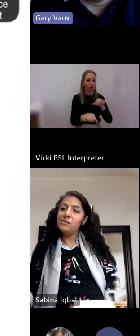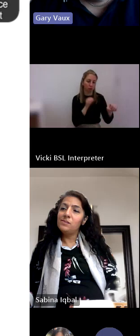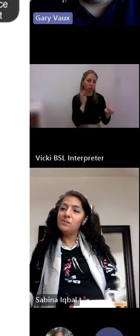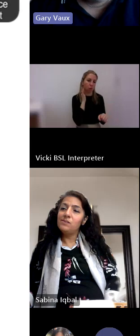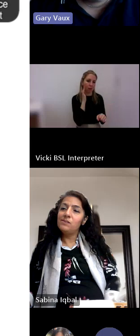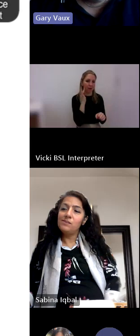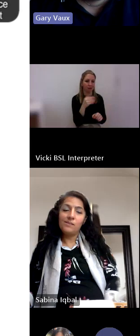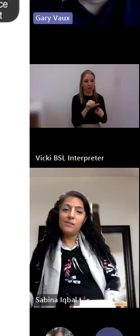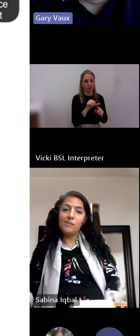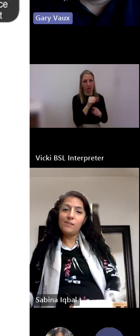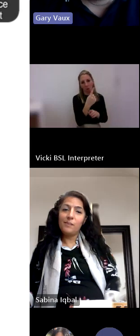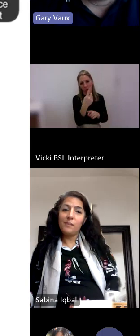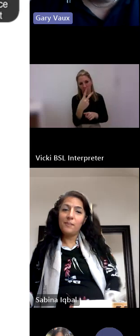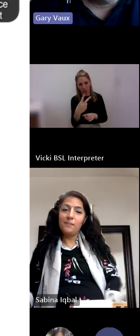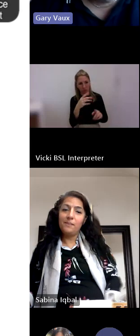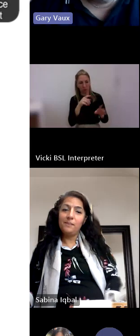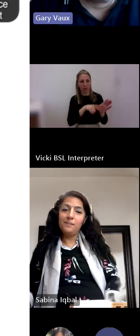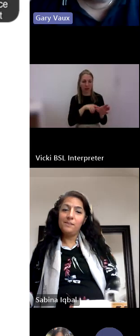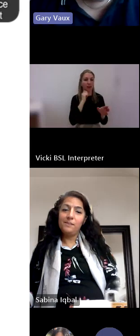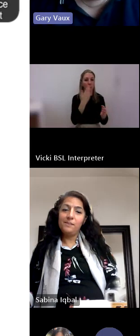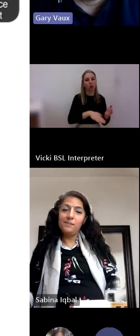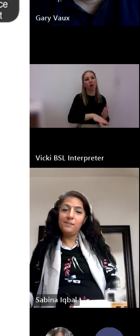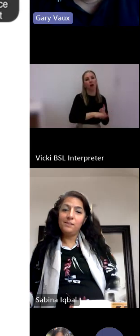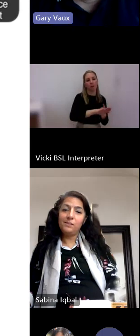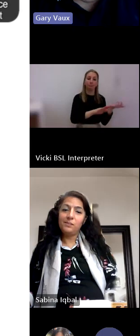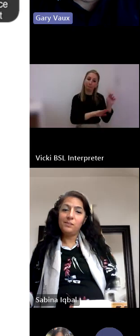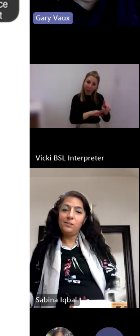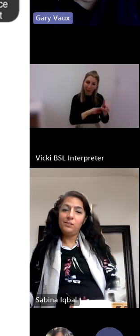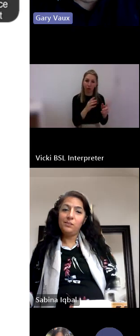rates rise back to where they were